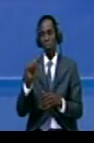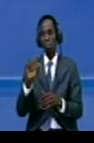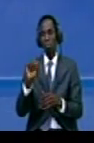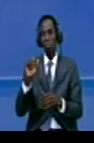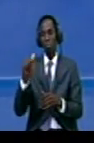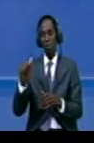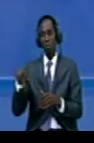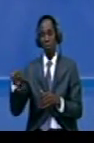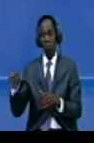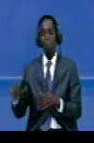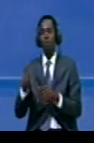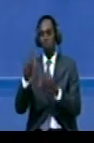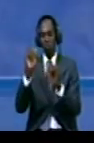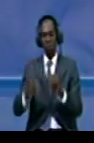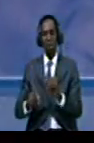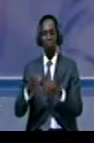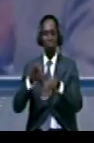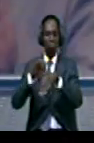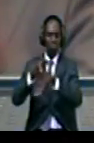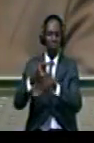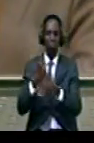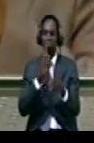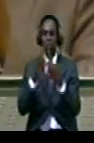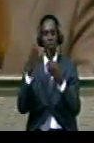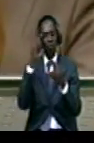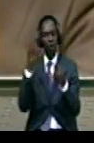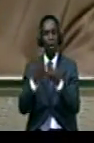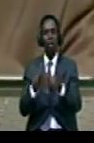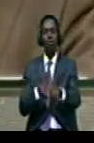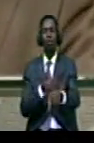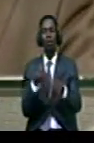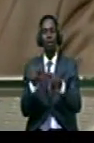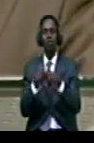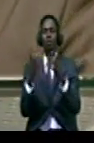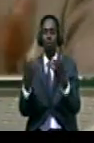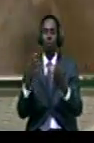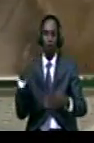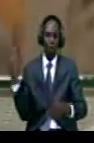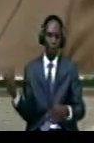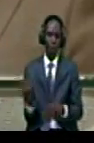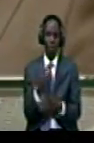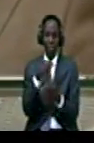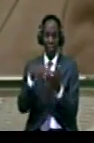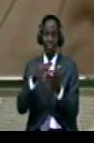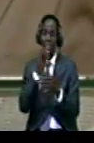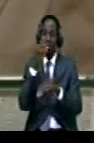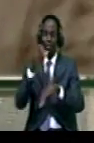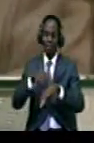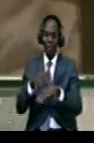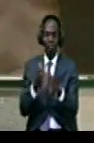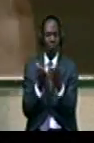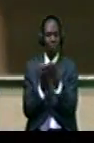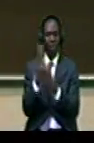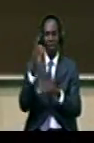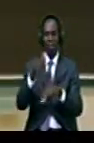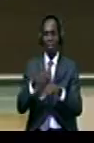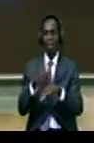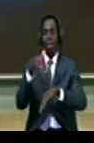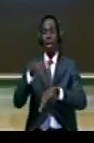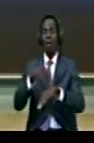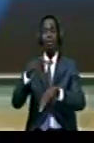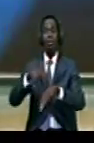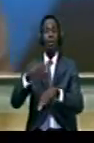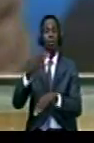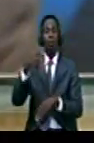ask as long as you want to. Always, this the time is most appropriate. At the time of Paul the